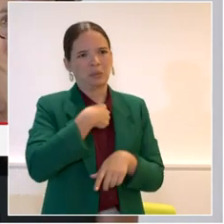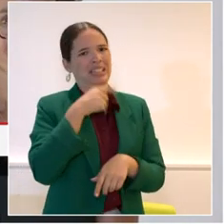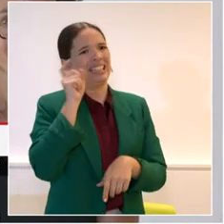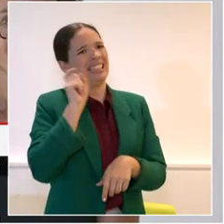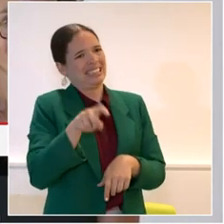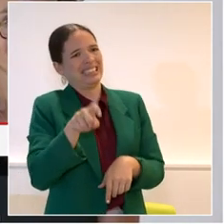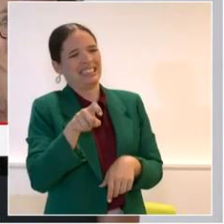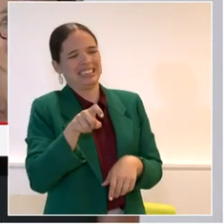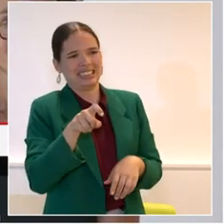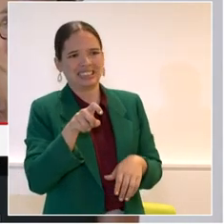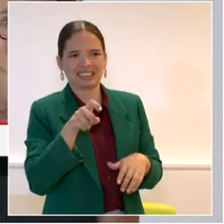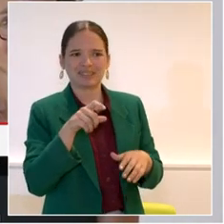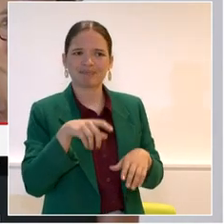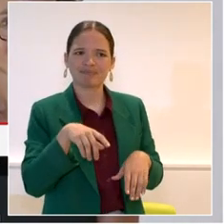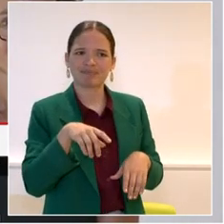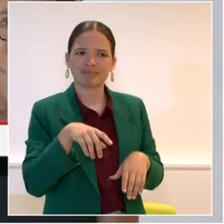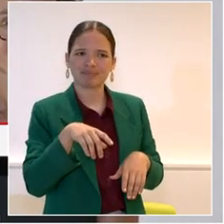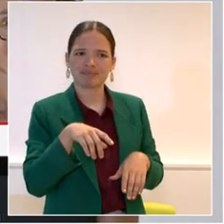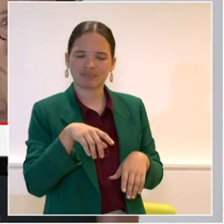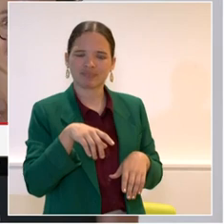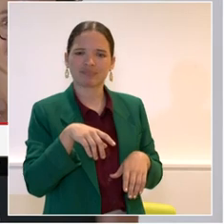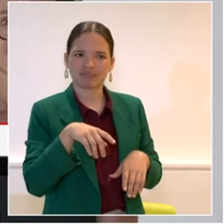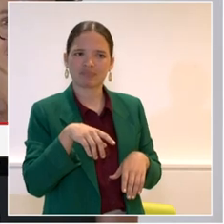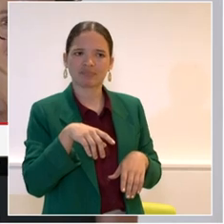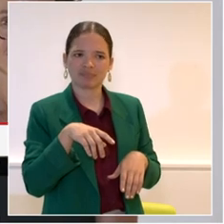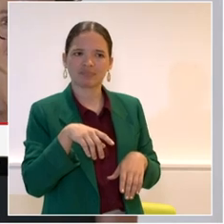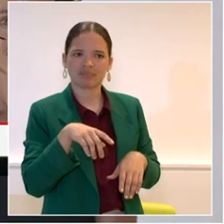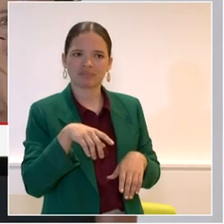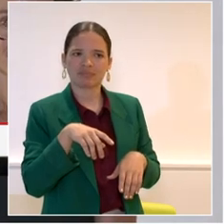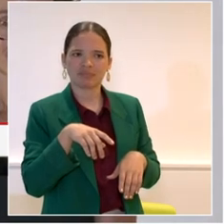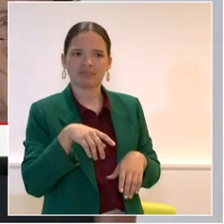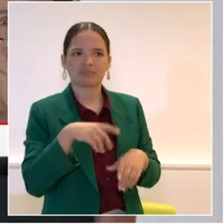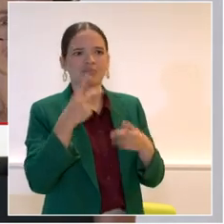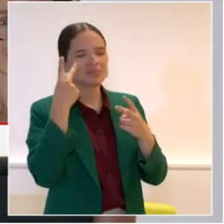need memory as well as our will today, and to knowing that,